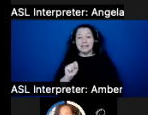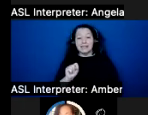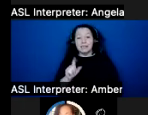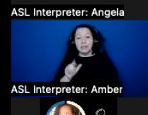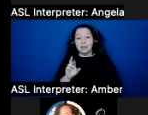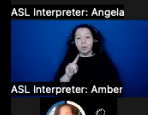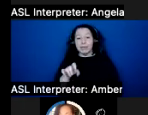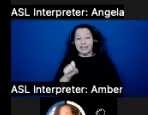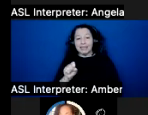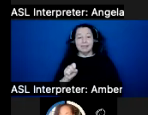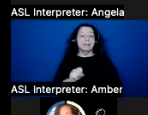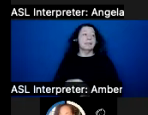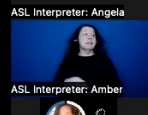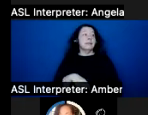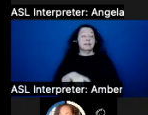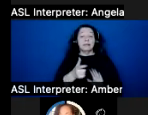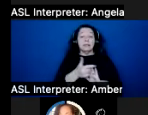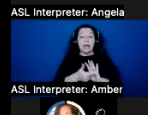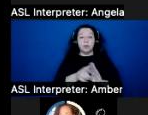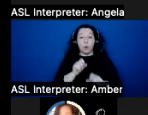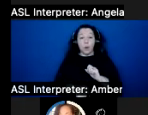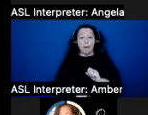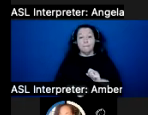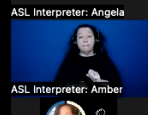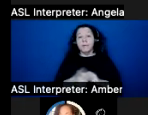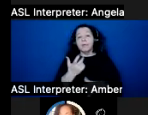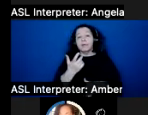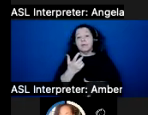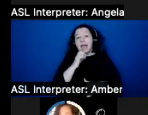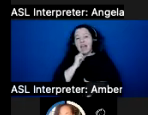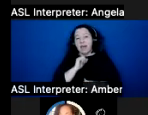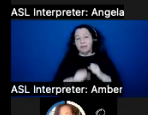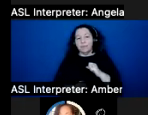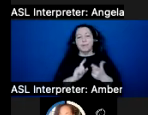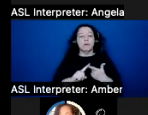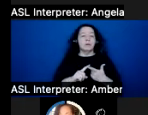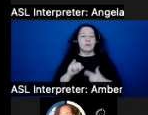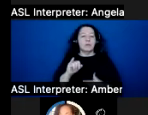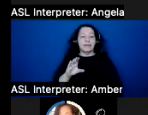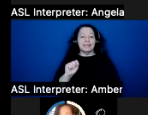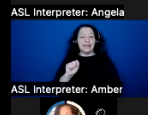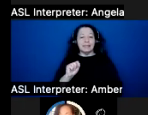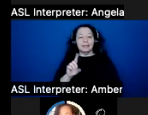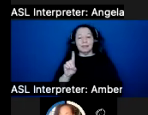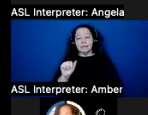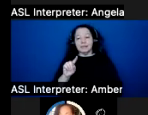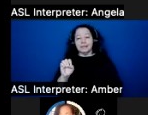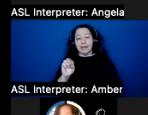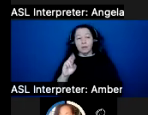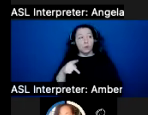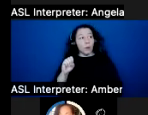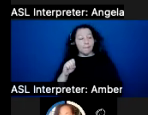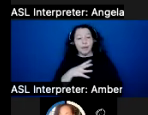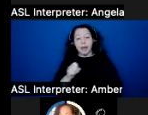rape, incest, date rape, and sexual violence. And I think it's important to recognize